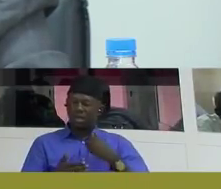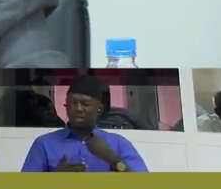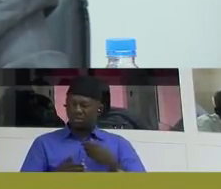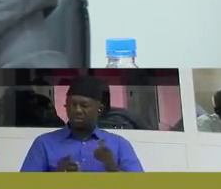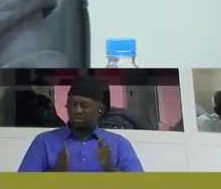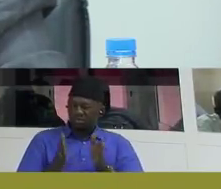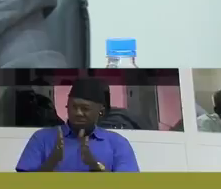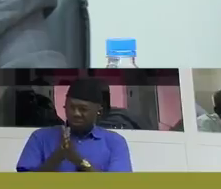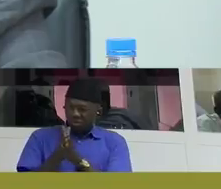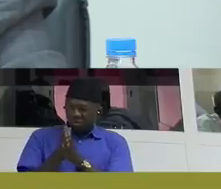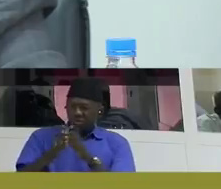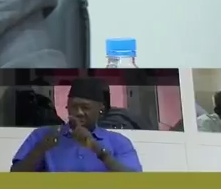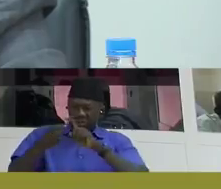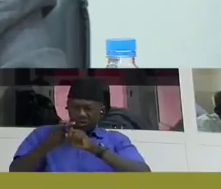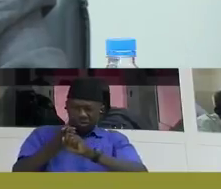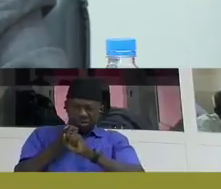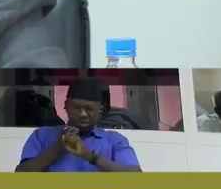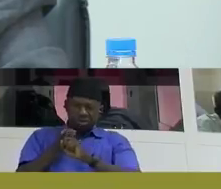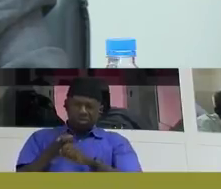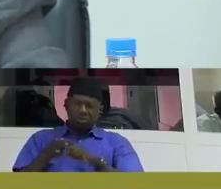closely connected with them